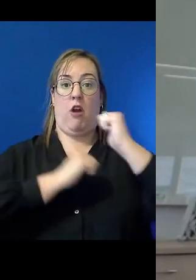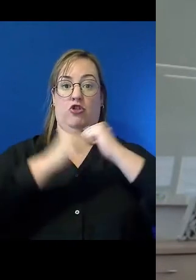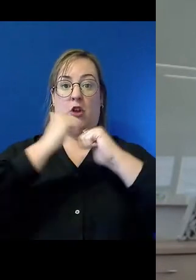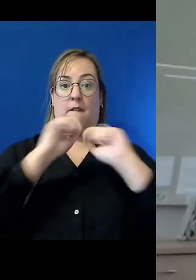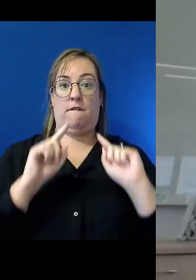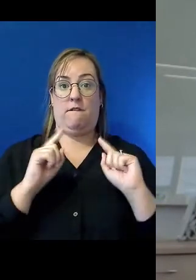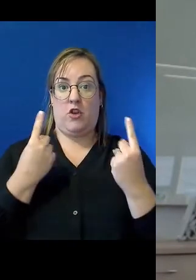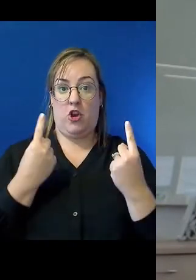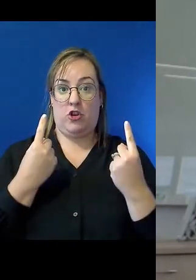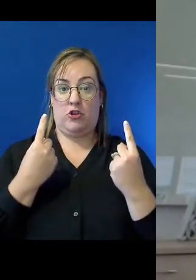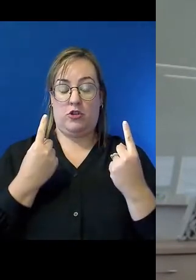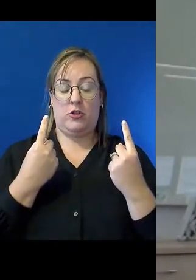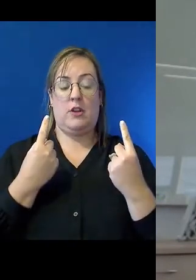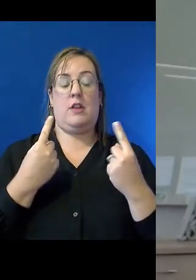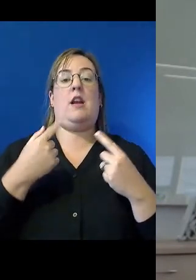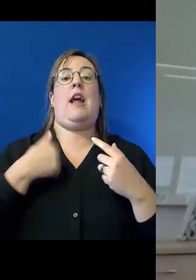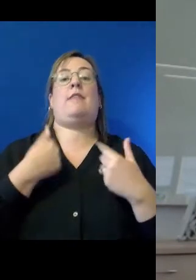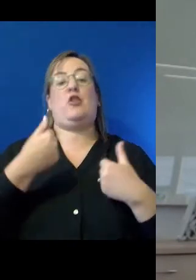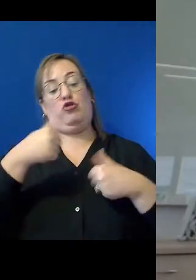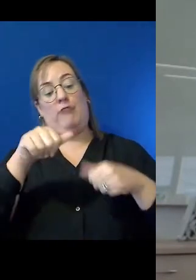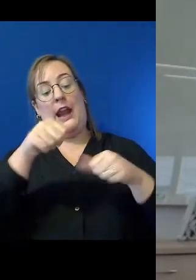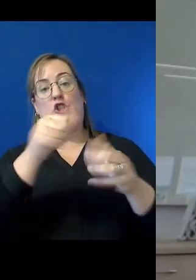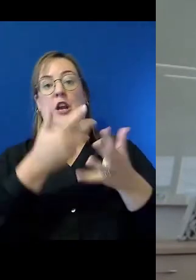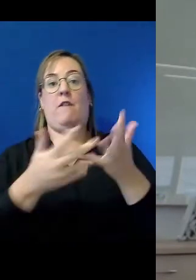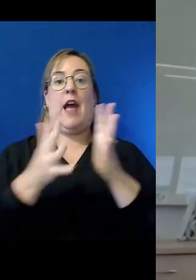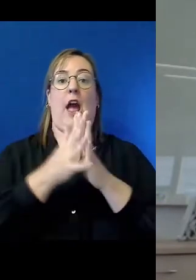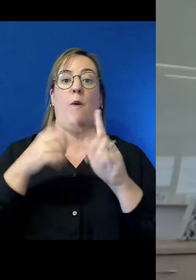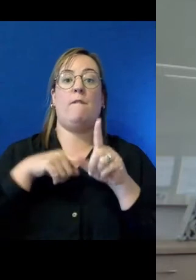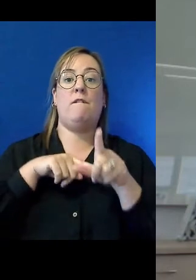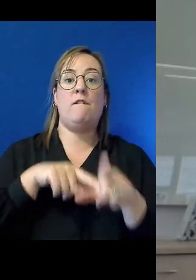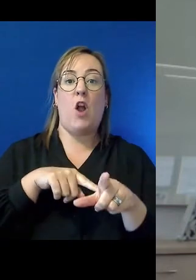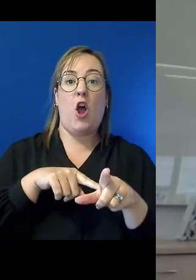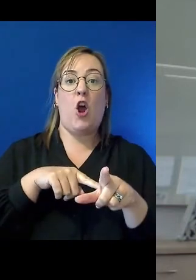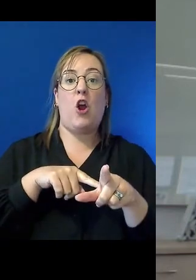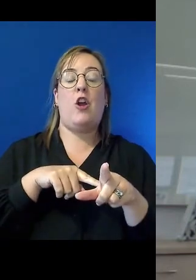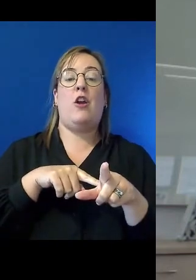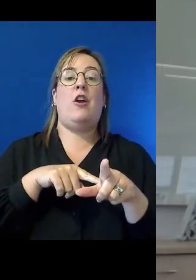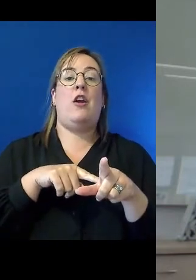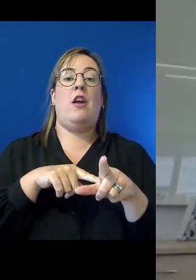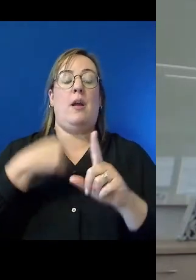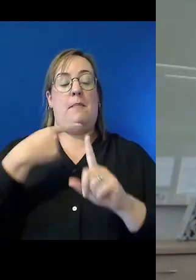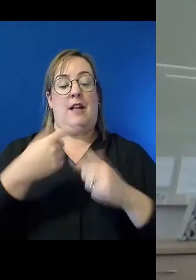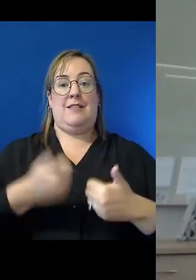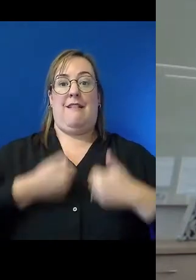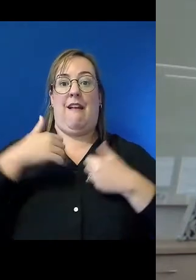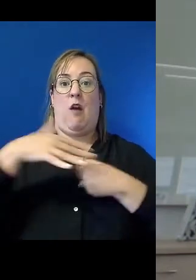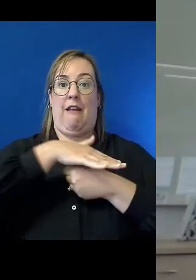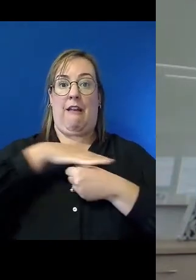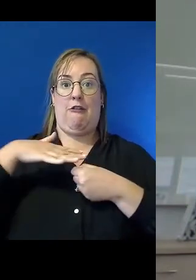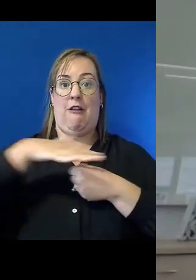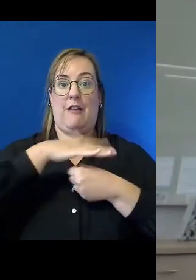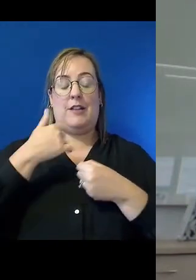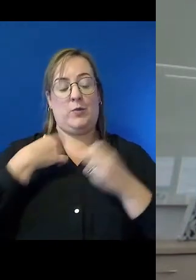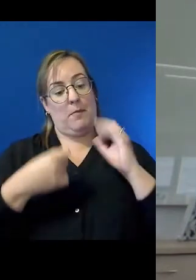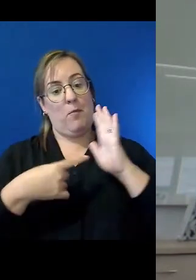strategy that you're going to use to achieve, all of those areas that we are important to address, those drivers